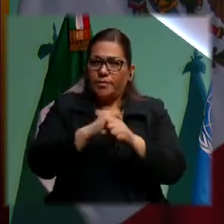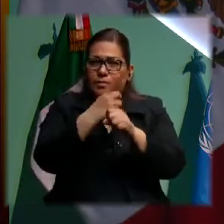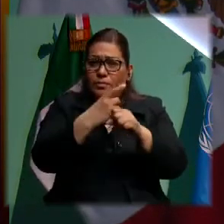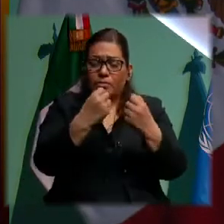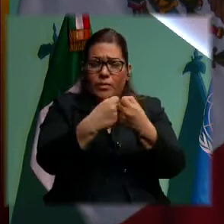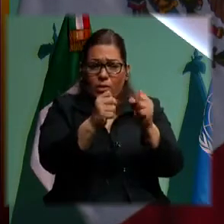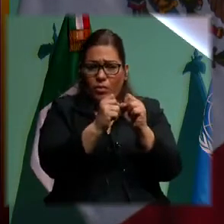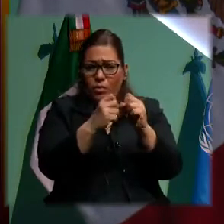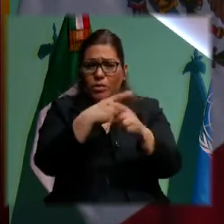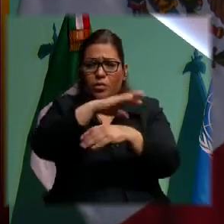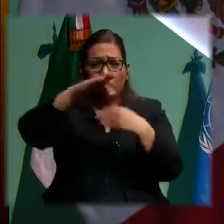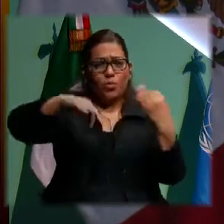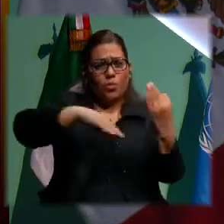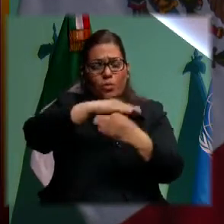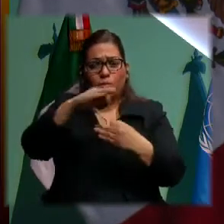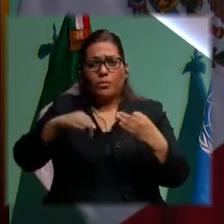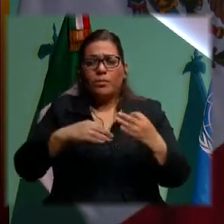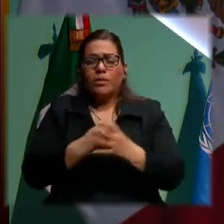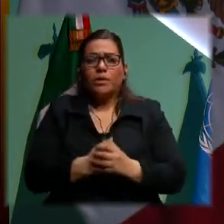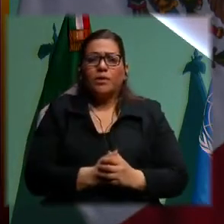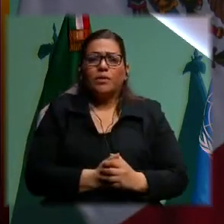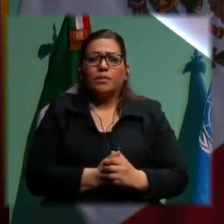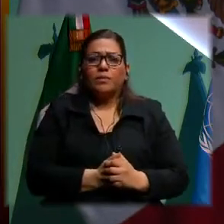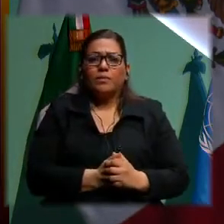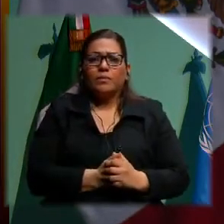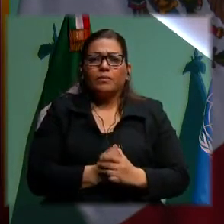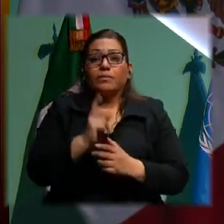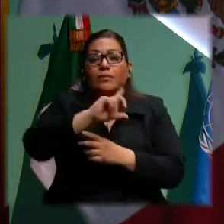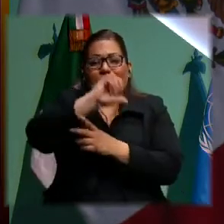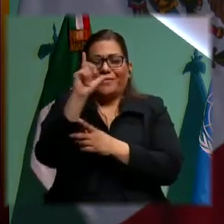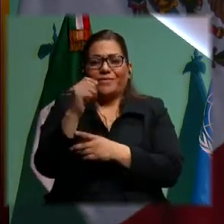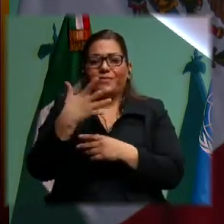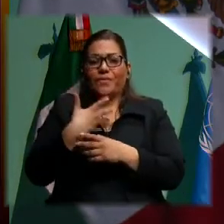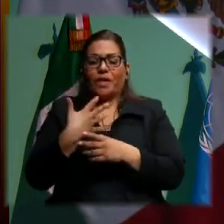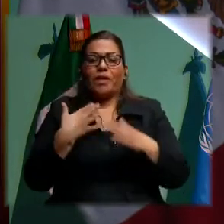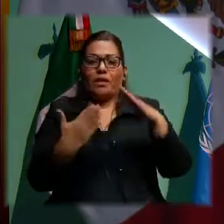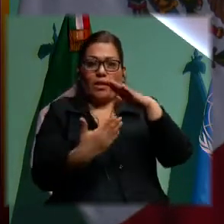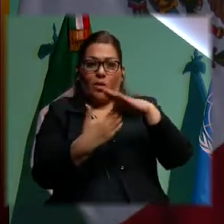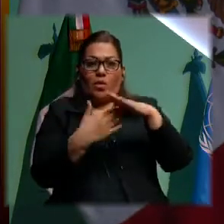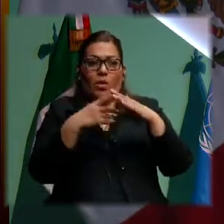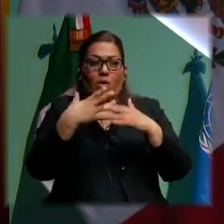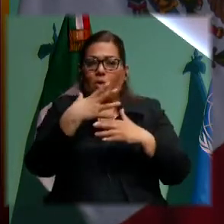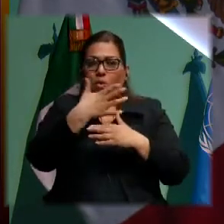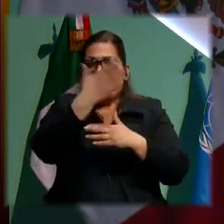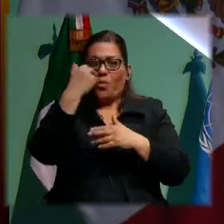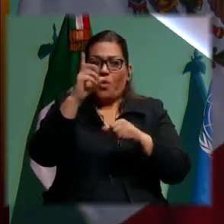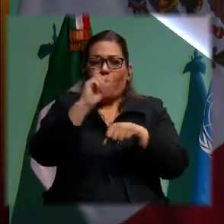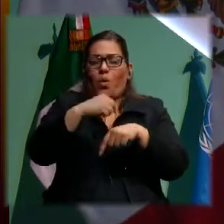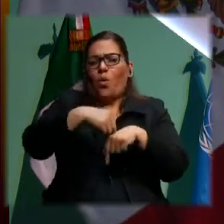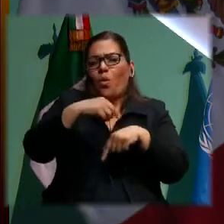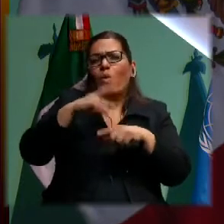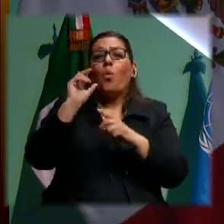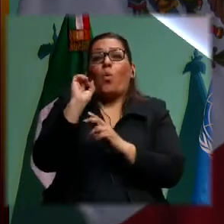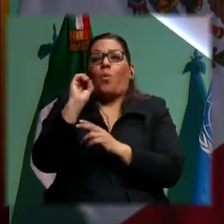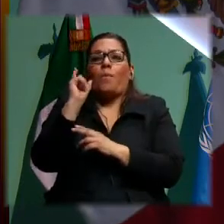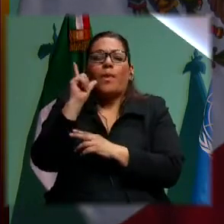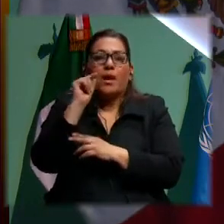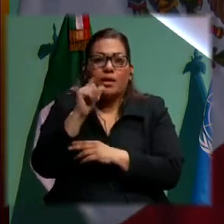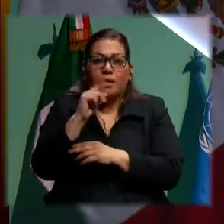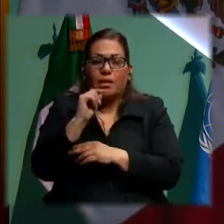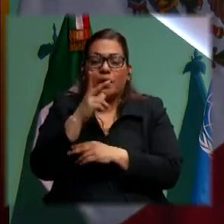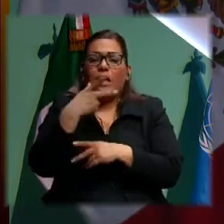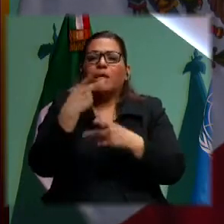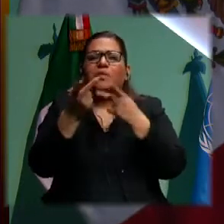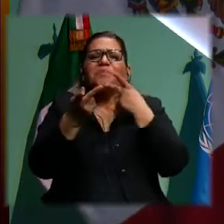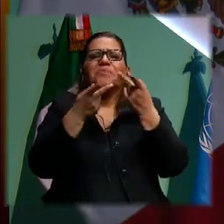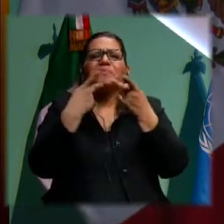think later today or tomorrow, and I should have really given you the date and time, will talk about this development of